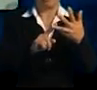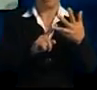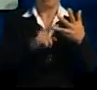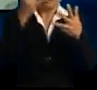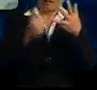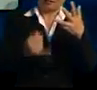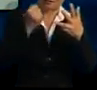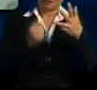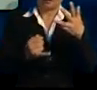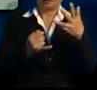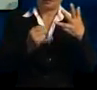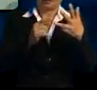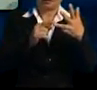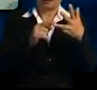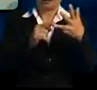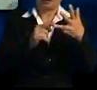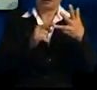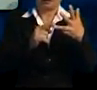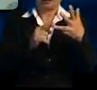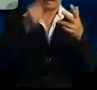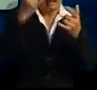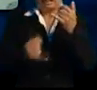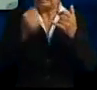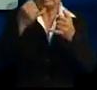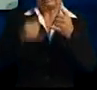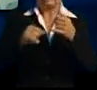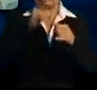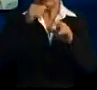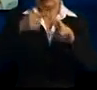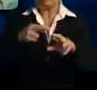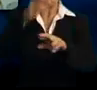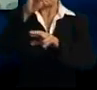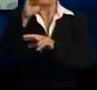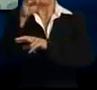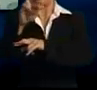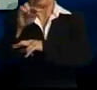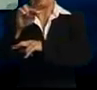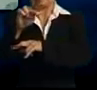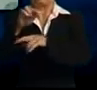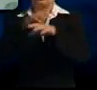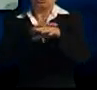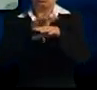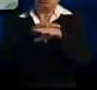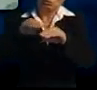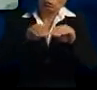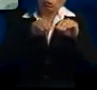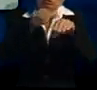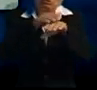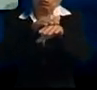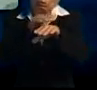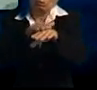And lastly, the least reactive is iron, which glows and spreads slowly.